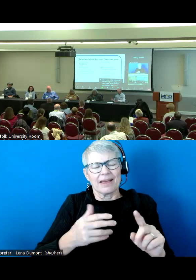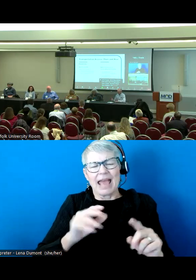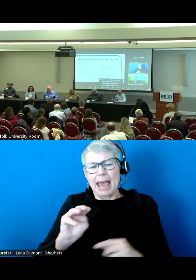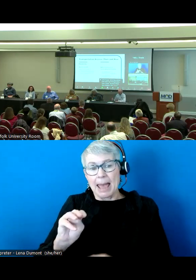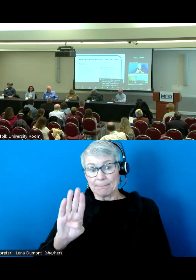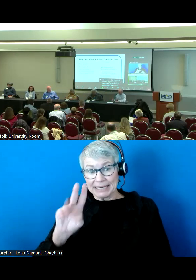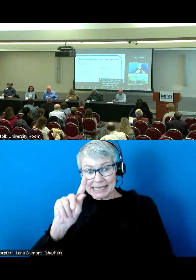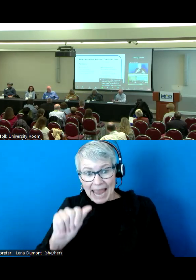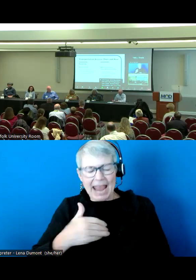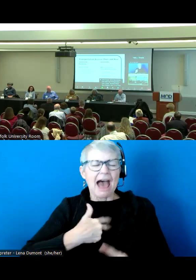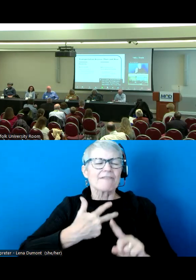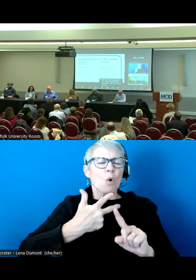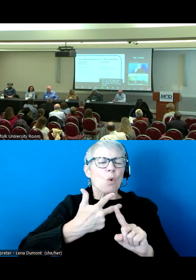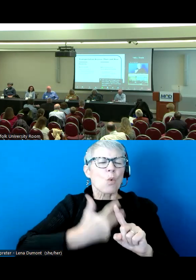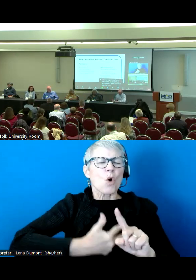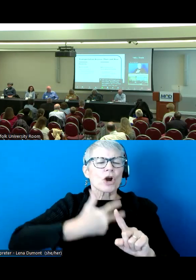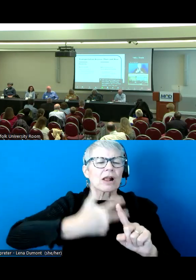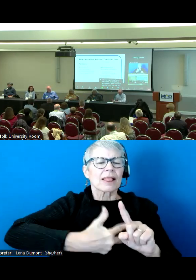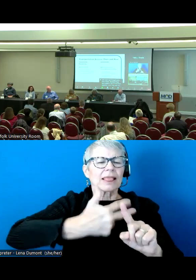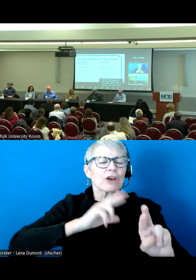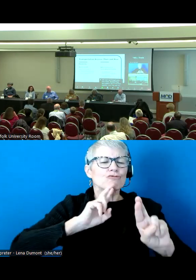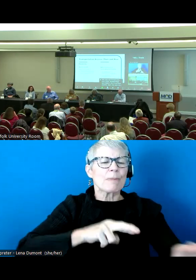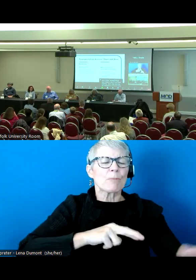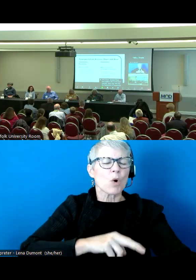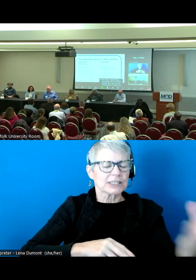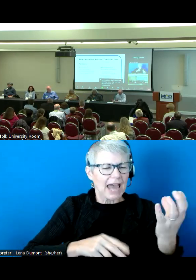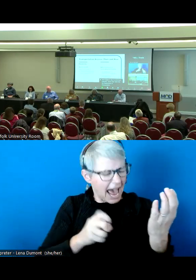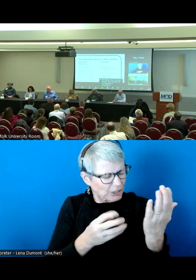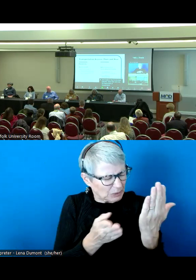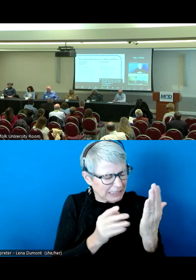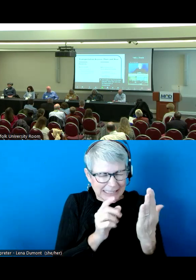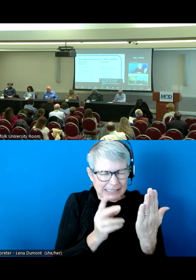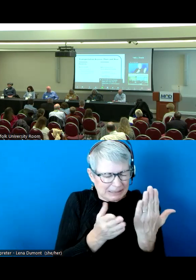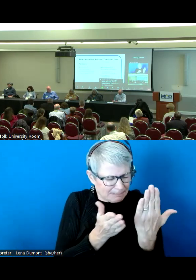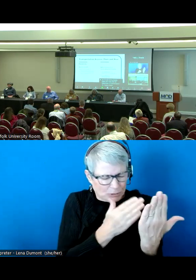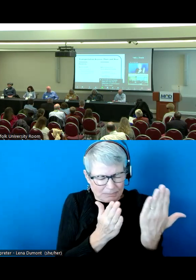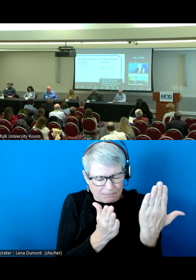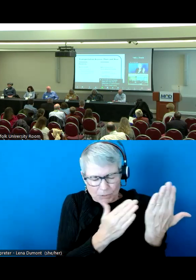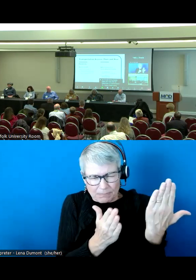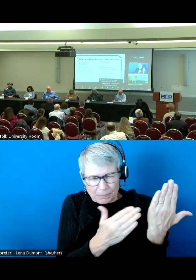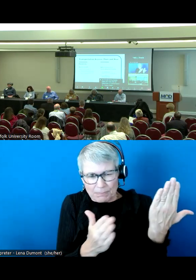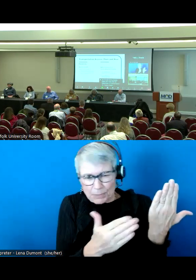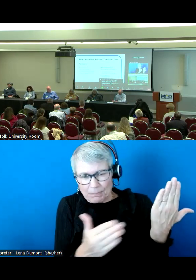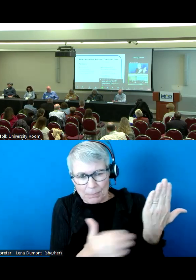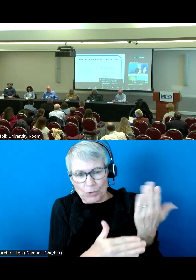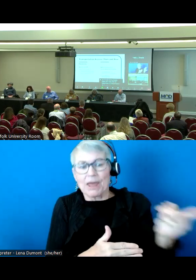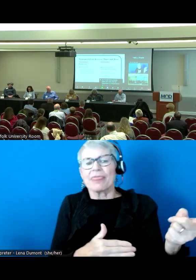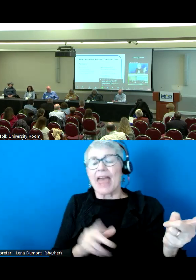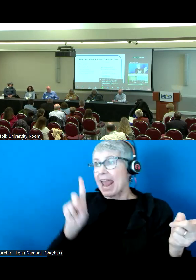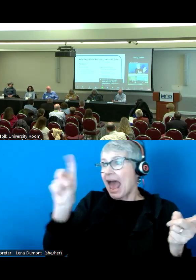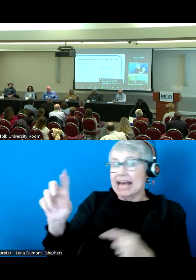the Department of Transportation in Washington asking to be excused from being in compliance with the